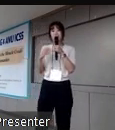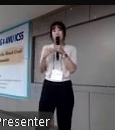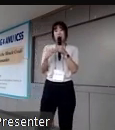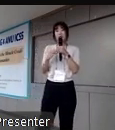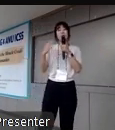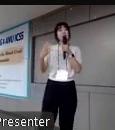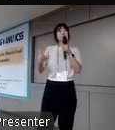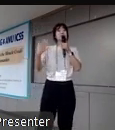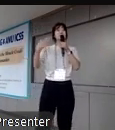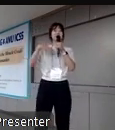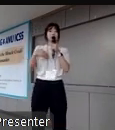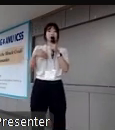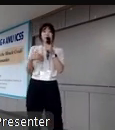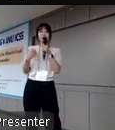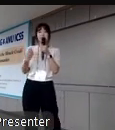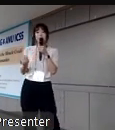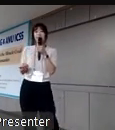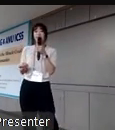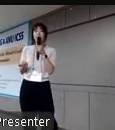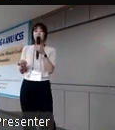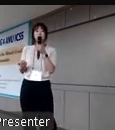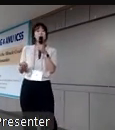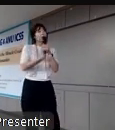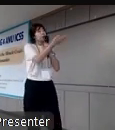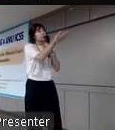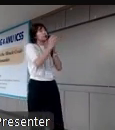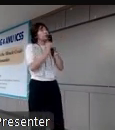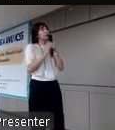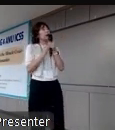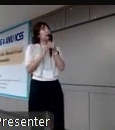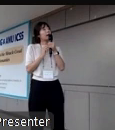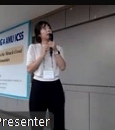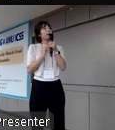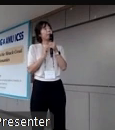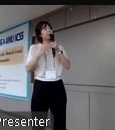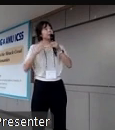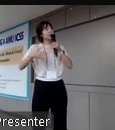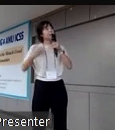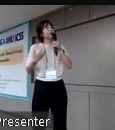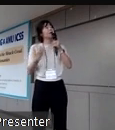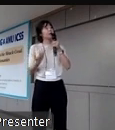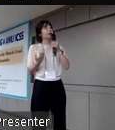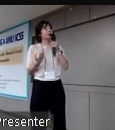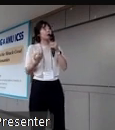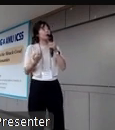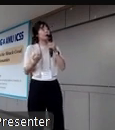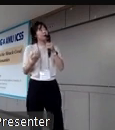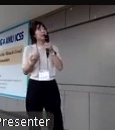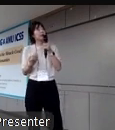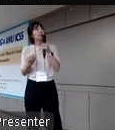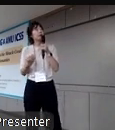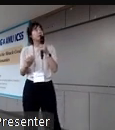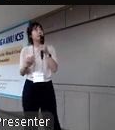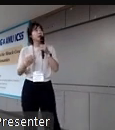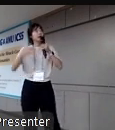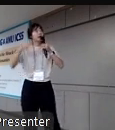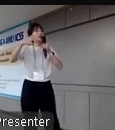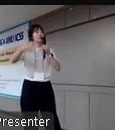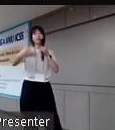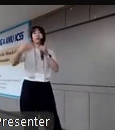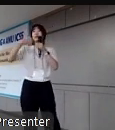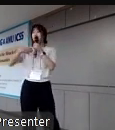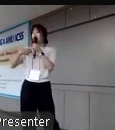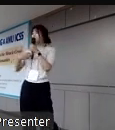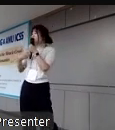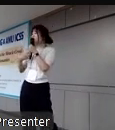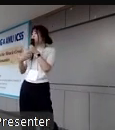features. So can we do something similar in spoken languages? We seem to have some ability to